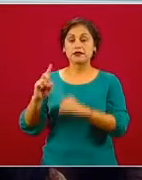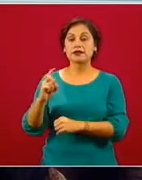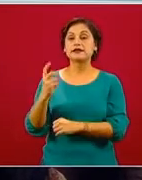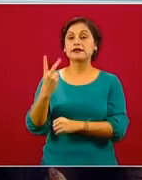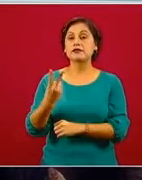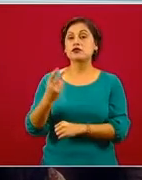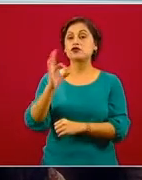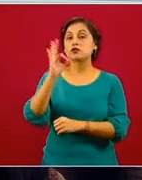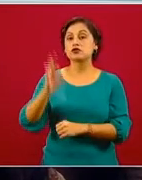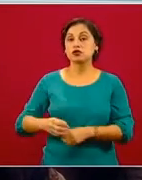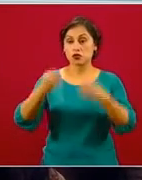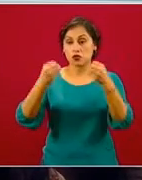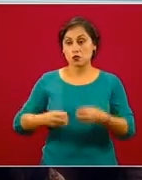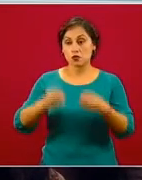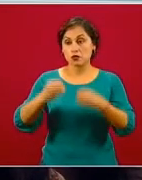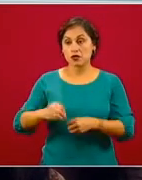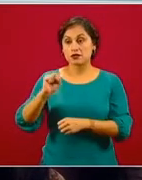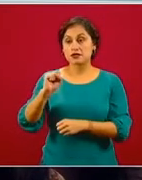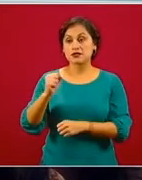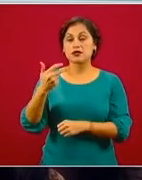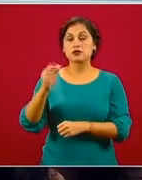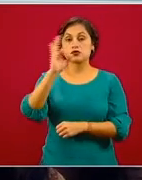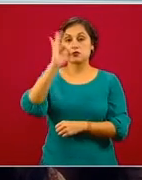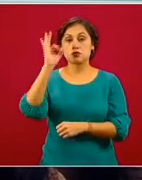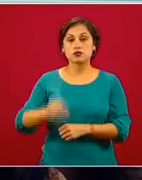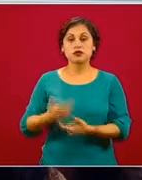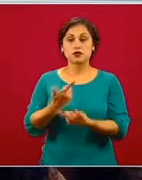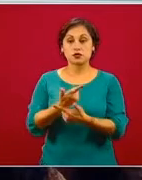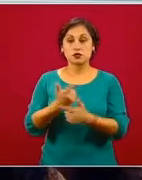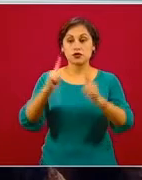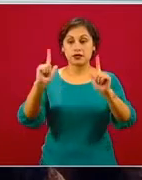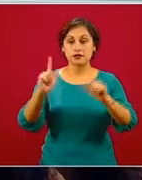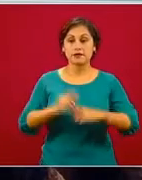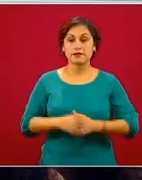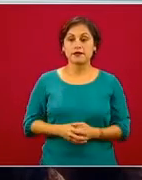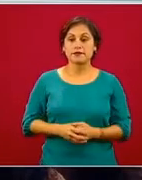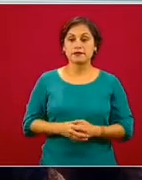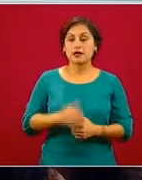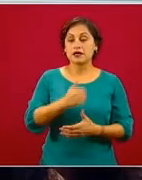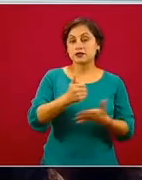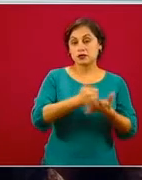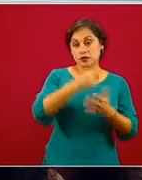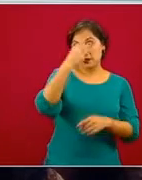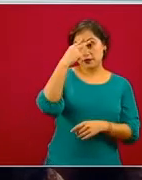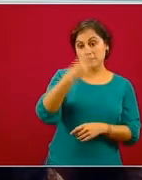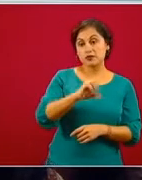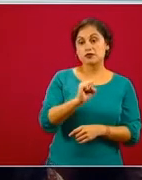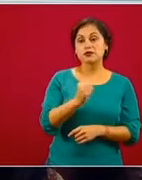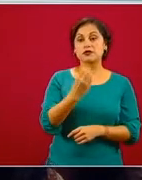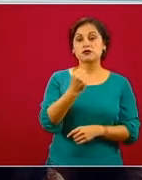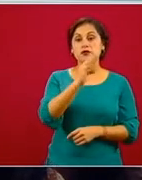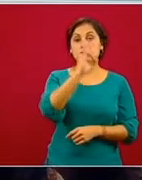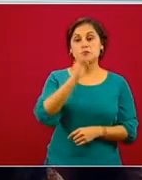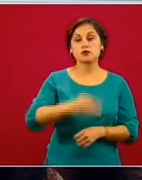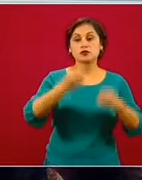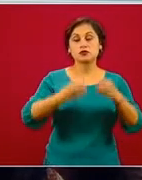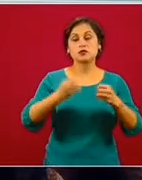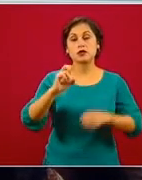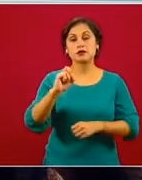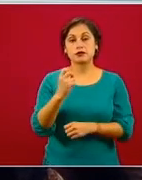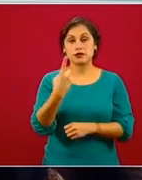Nationally, 32% occupied, 68% available. And on the far left, we have Mexico